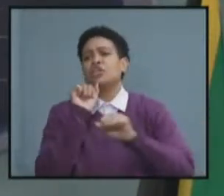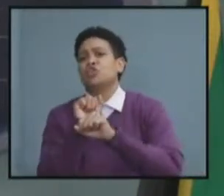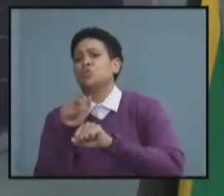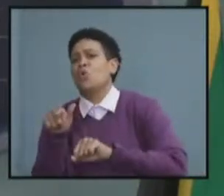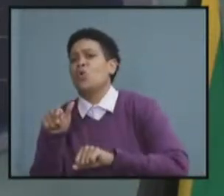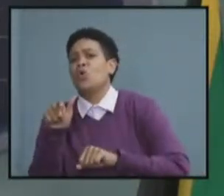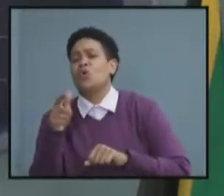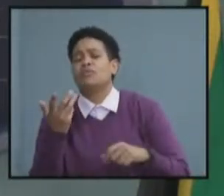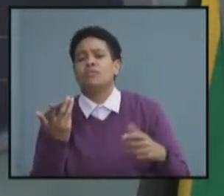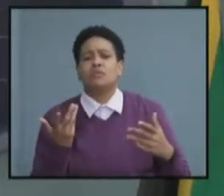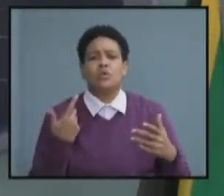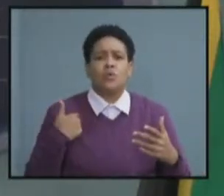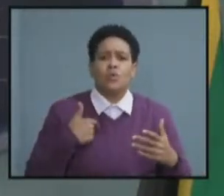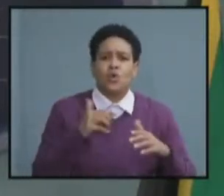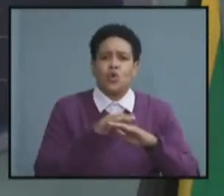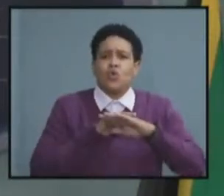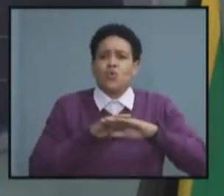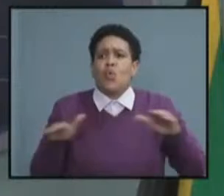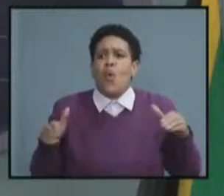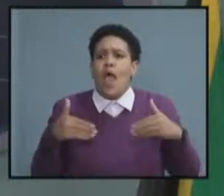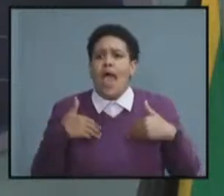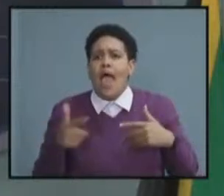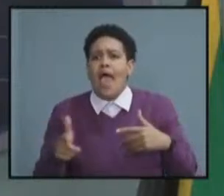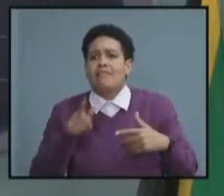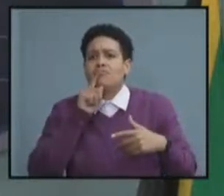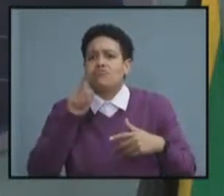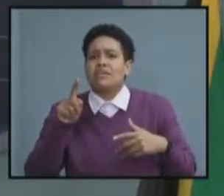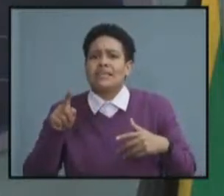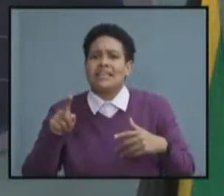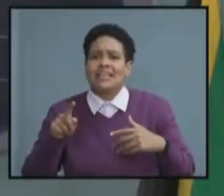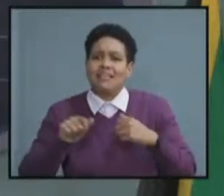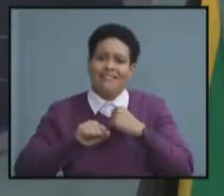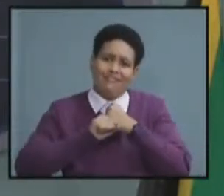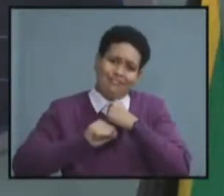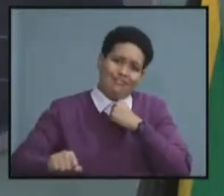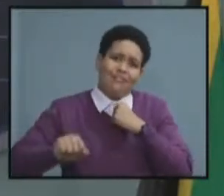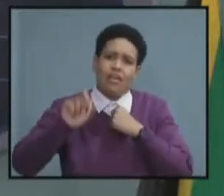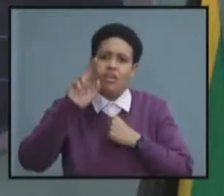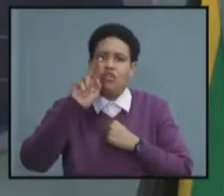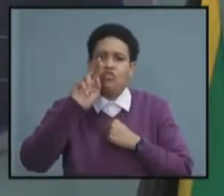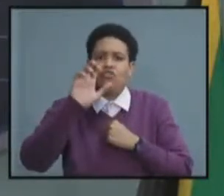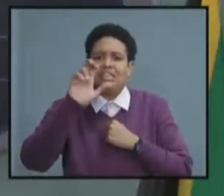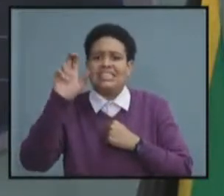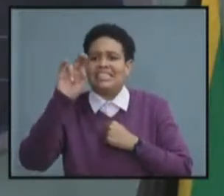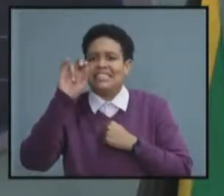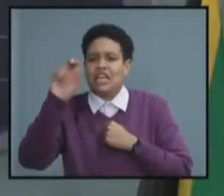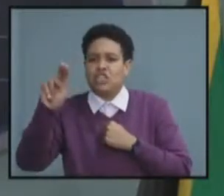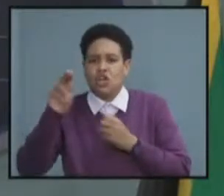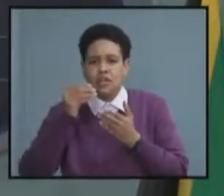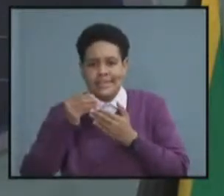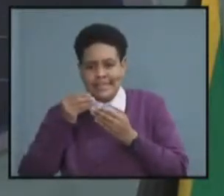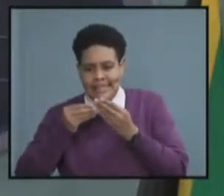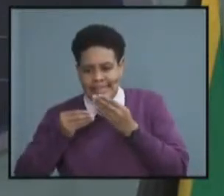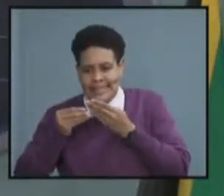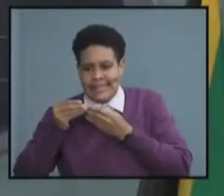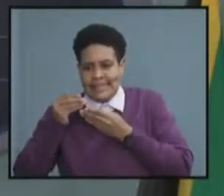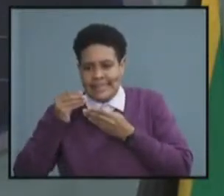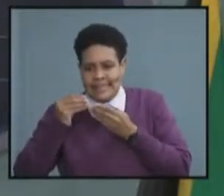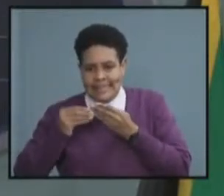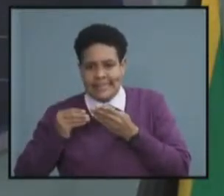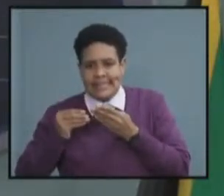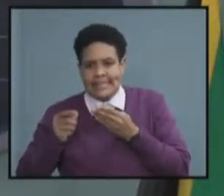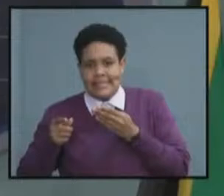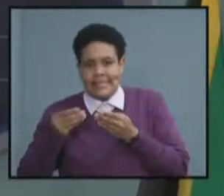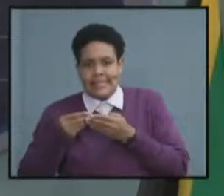ensure that we do not have an extended recession. How well we manage the